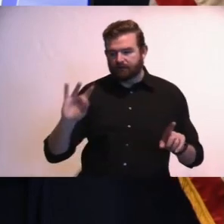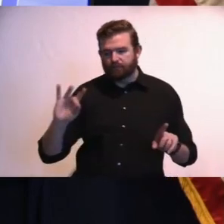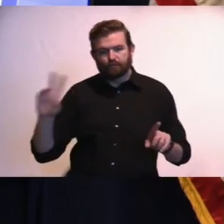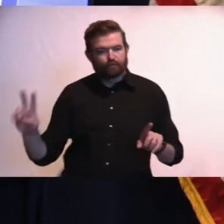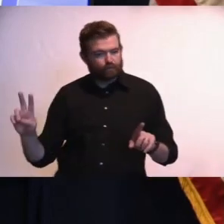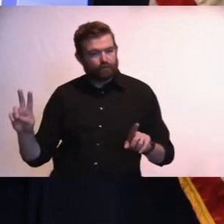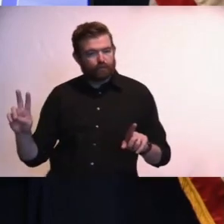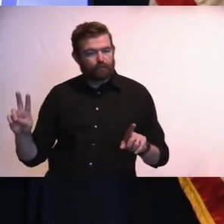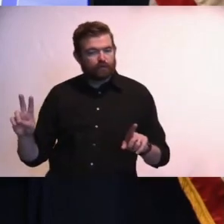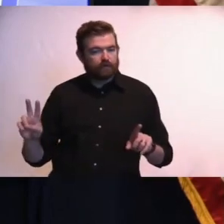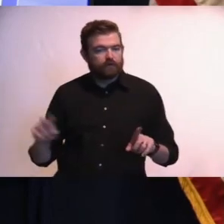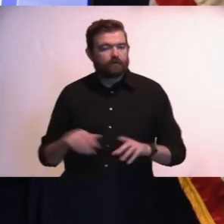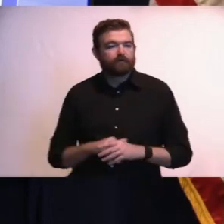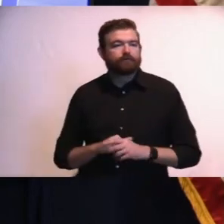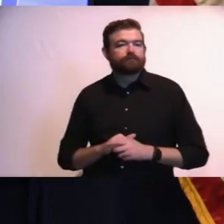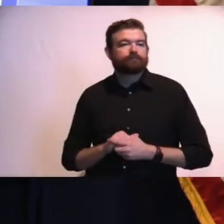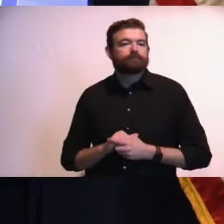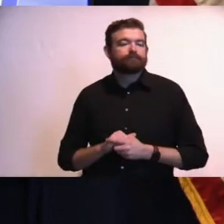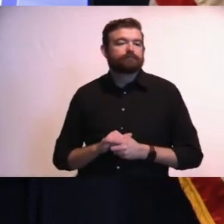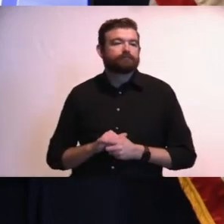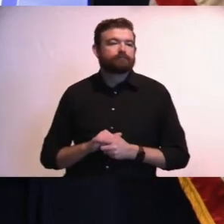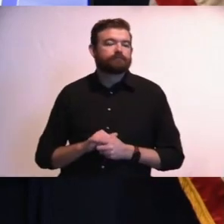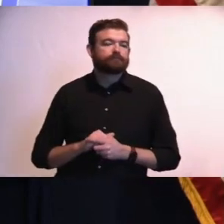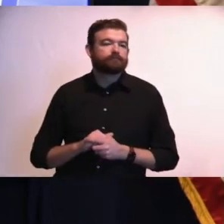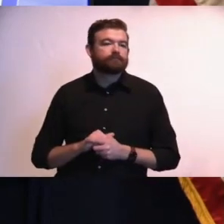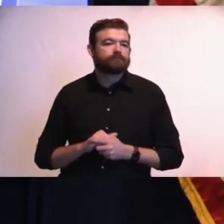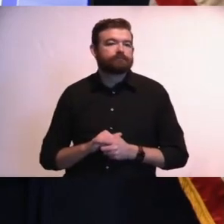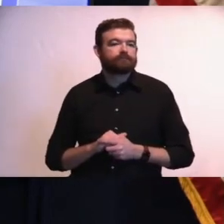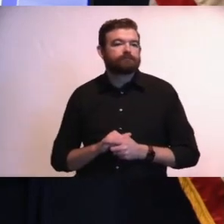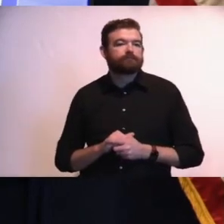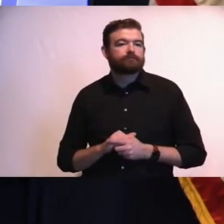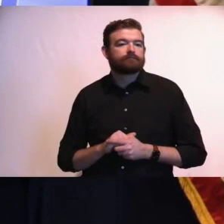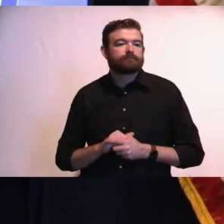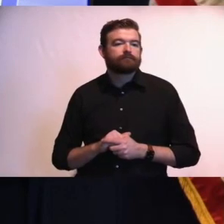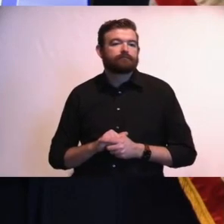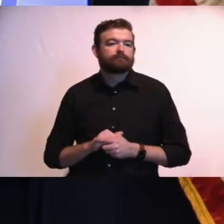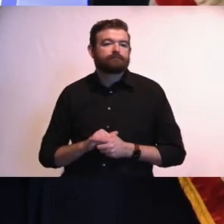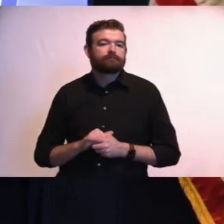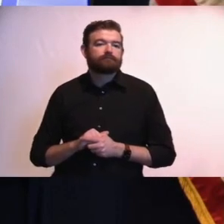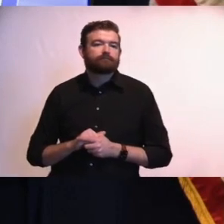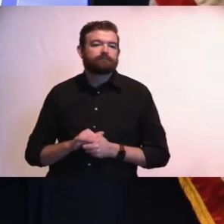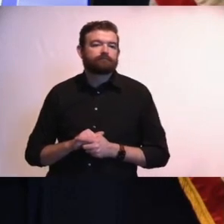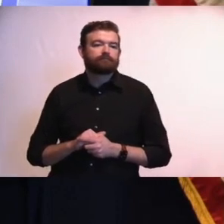wish that 2 or 3 or 4 days make a trend, but we know that it doesn't.